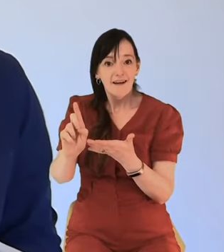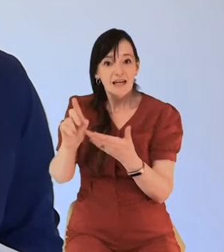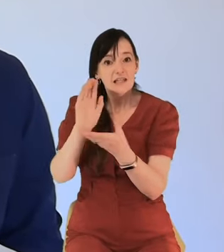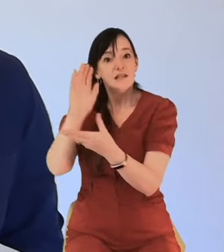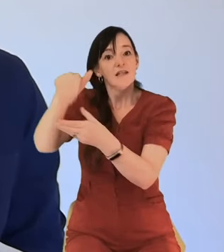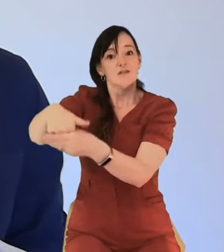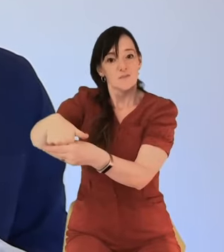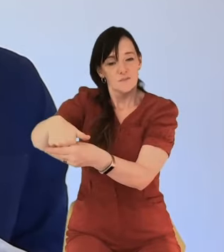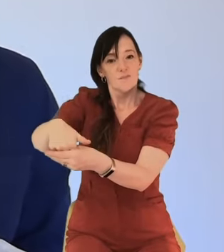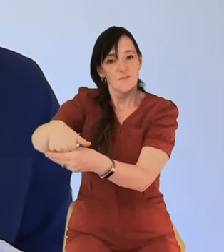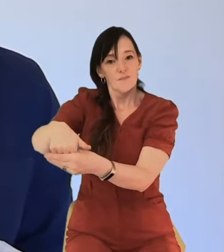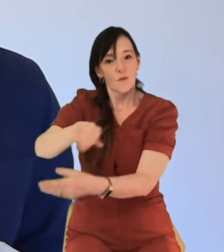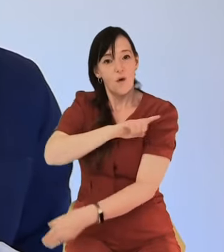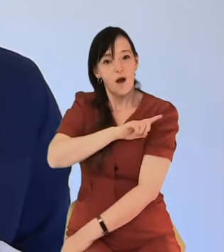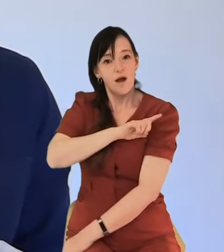Why?